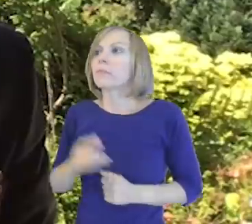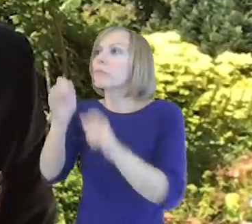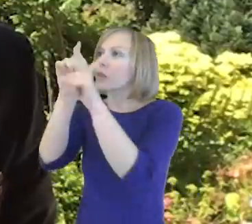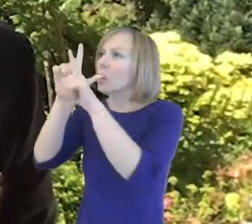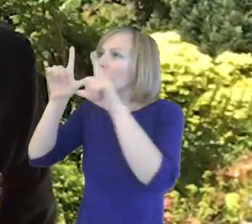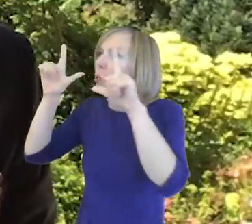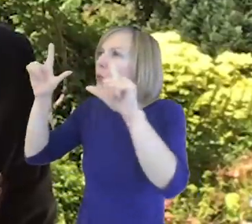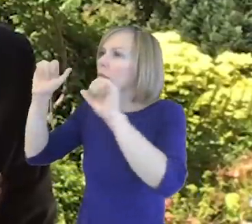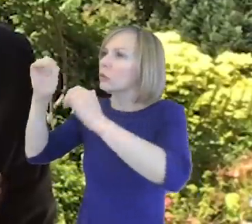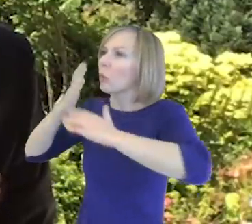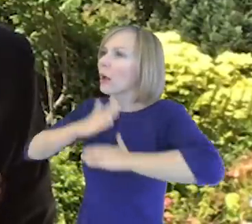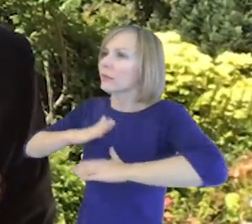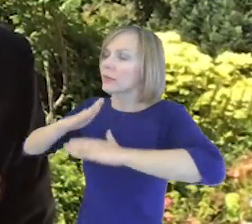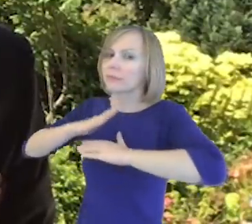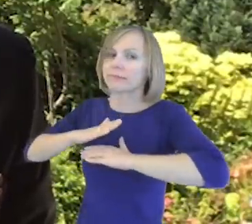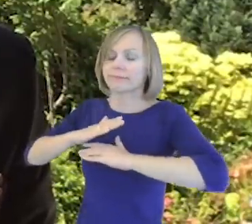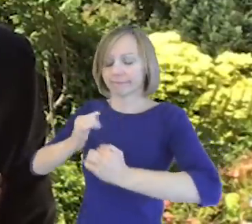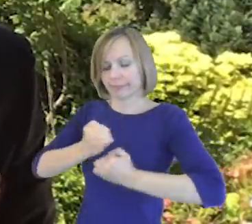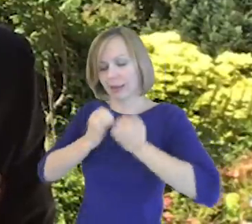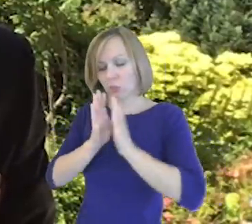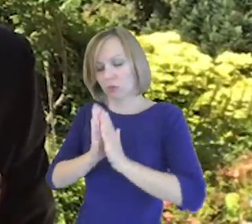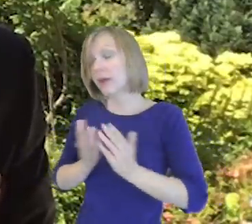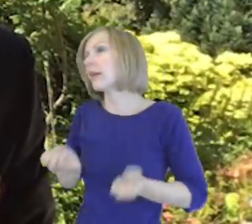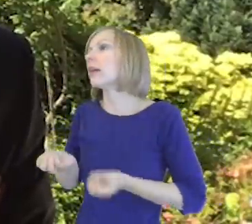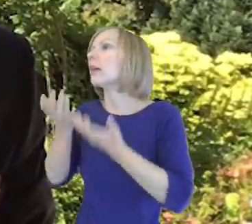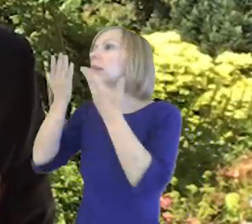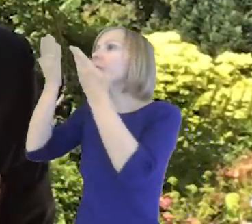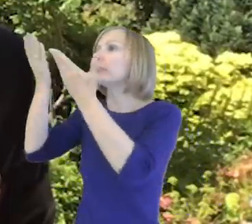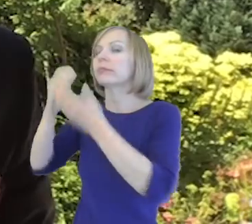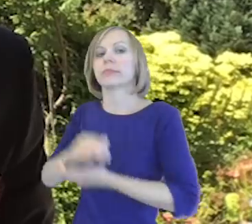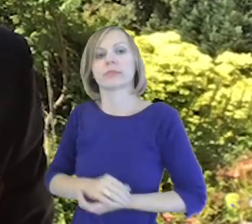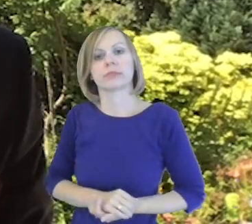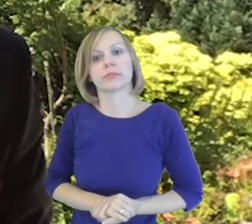Lord, in thy mercy, hear our prayer.